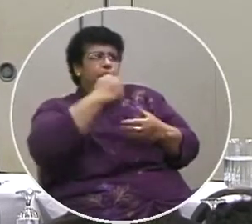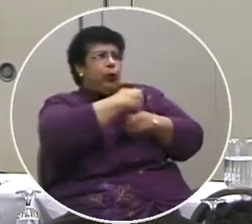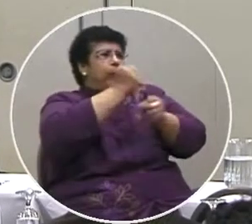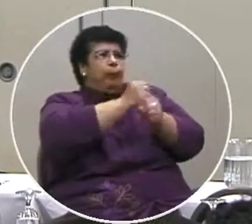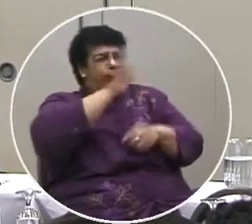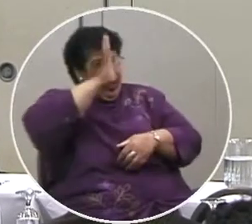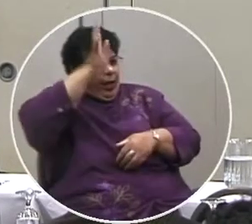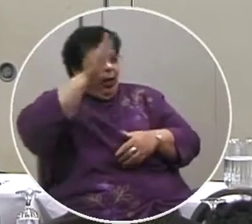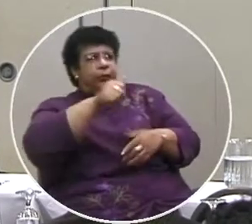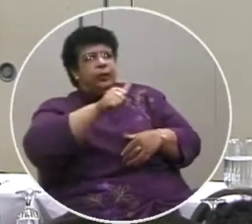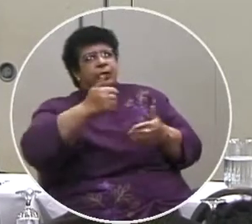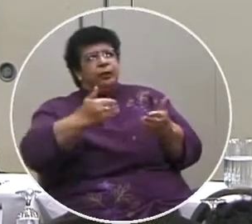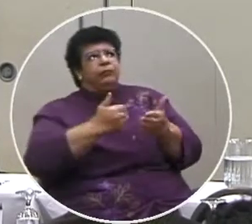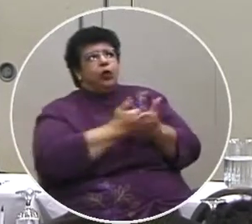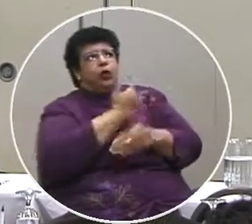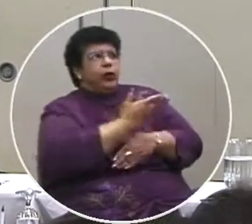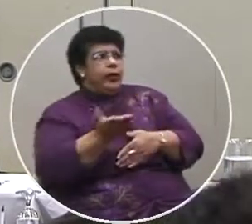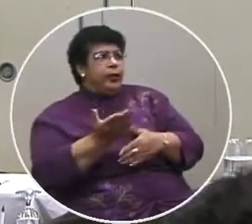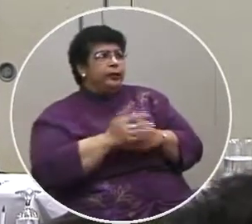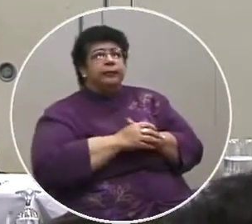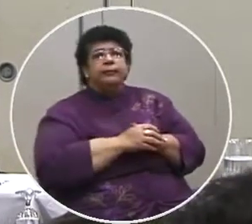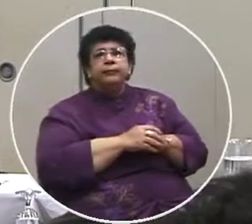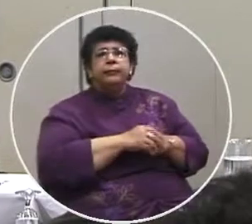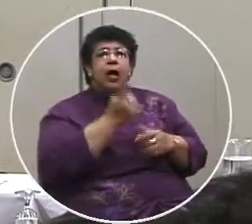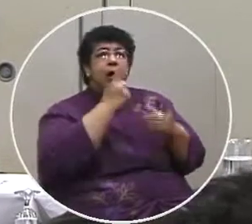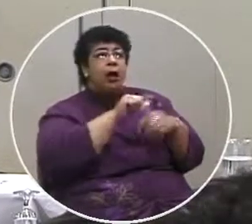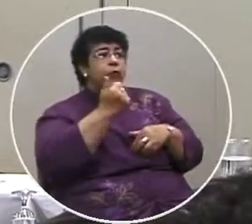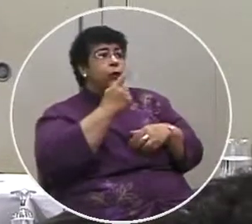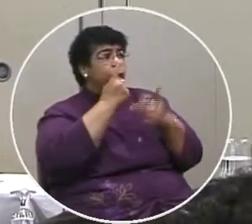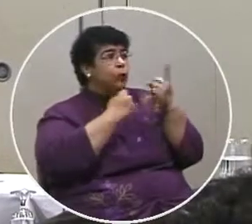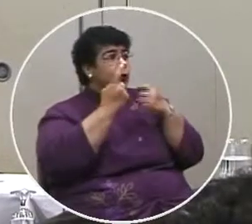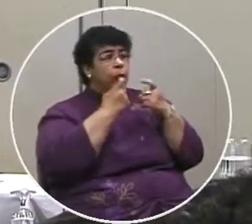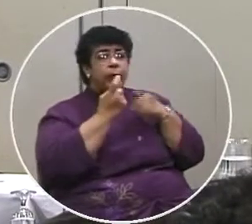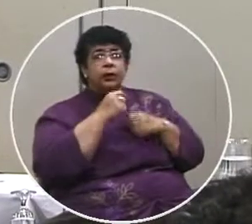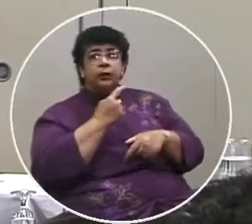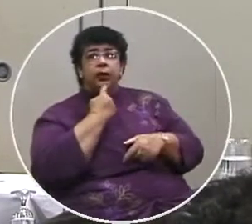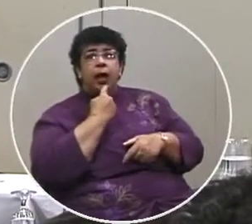there. Other comments, thoughts, or questions?